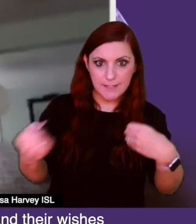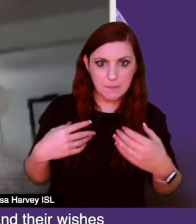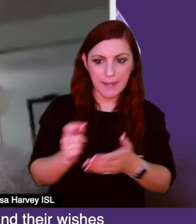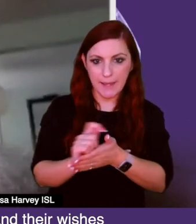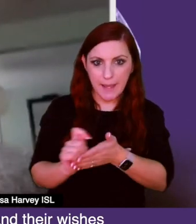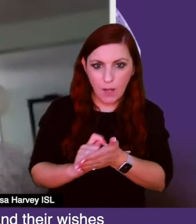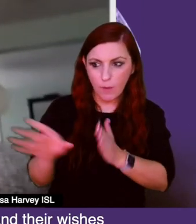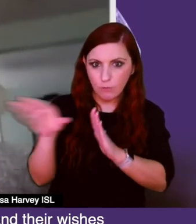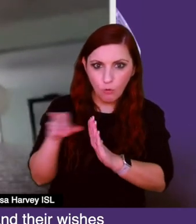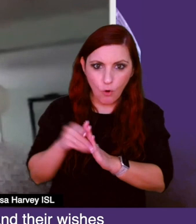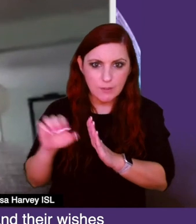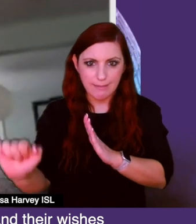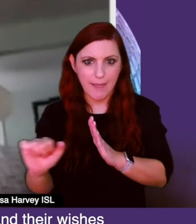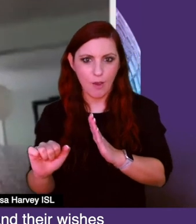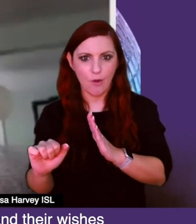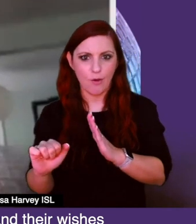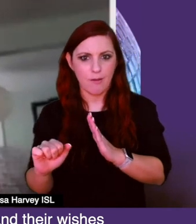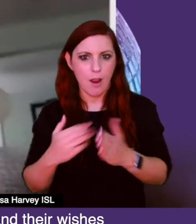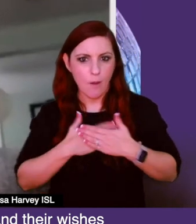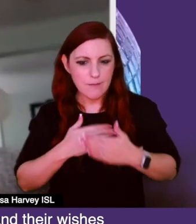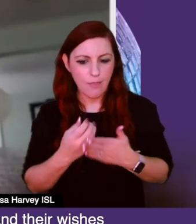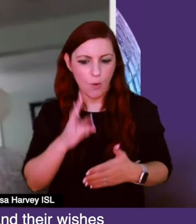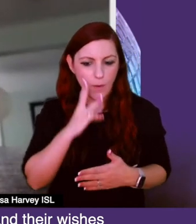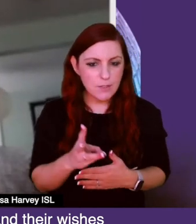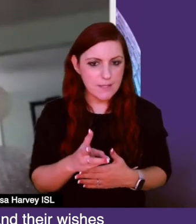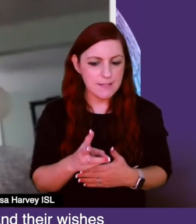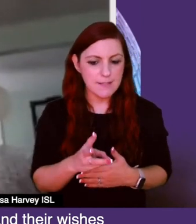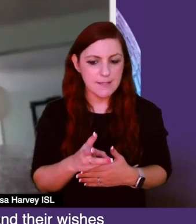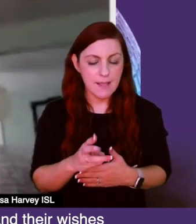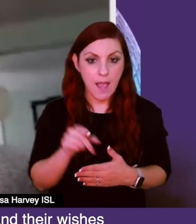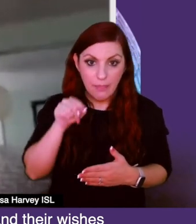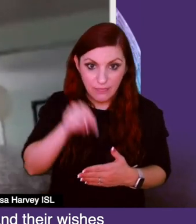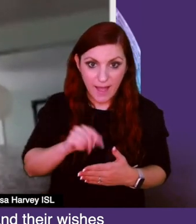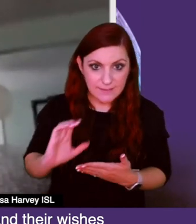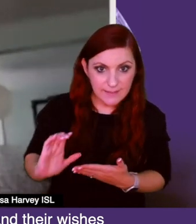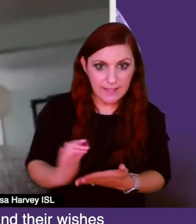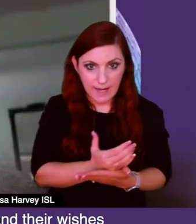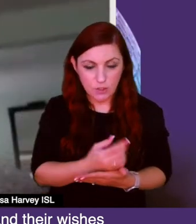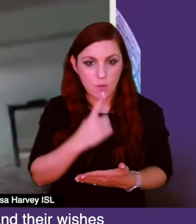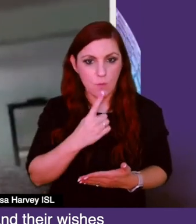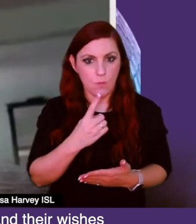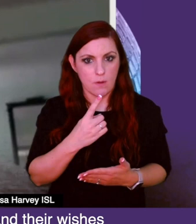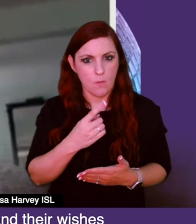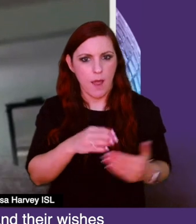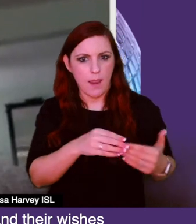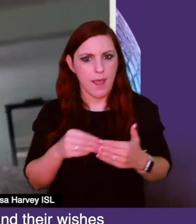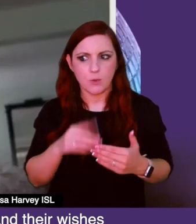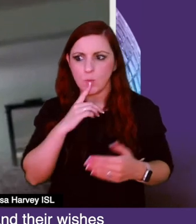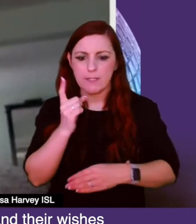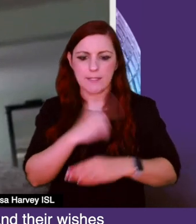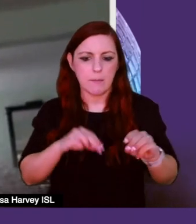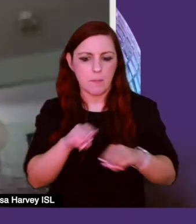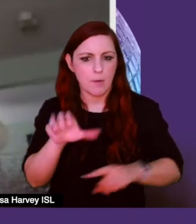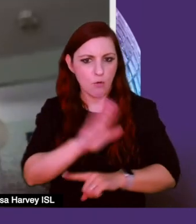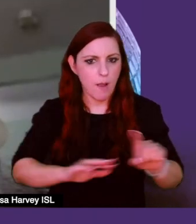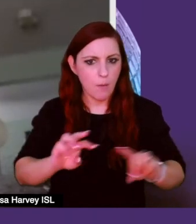have recorded their lows and their wishes. And it is in fact a collection of letters from disabled people around the